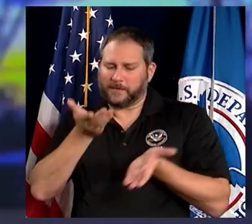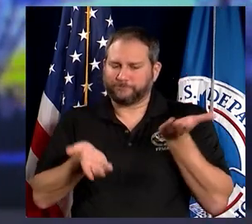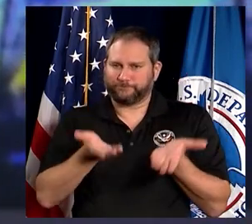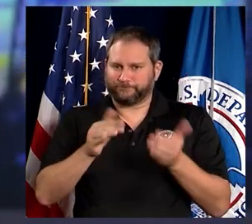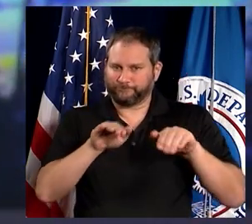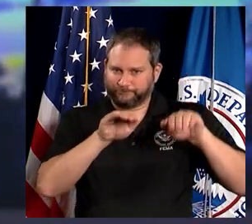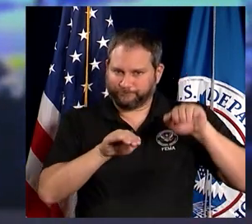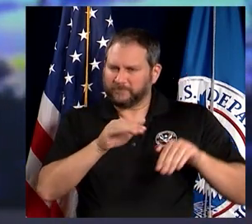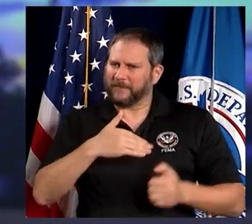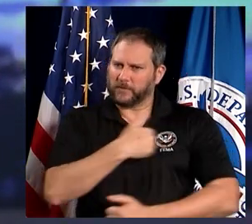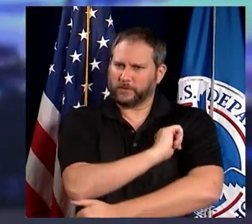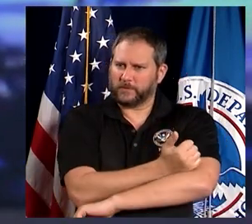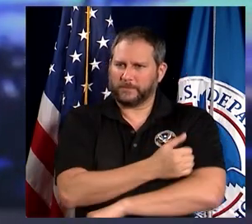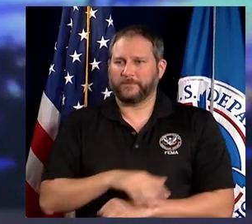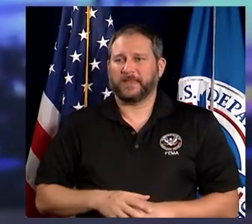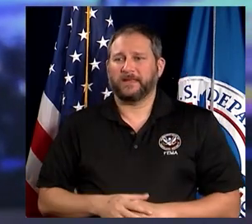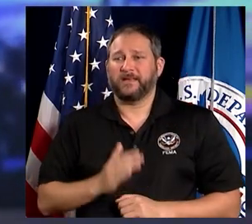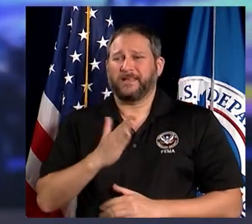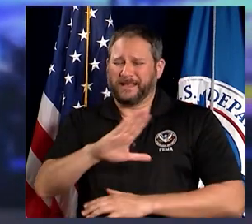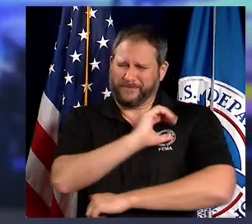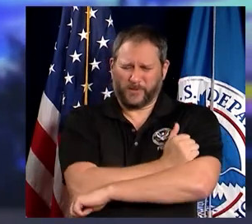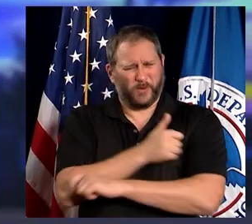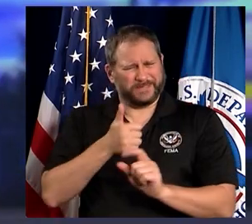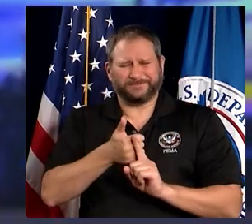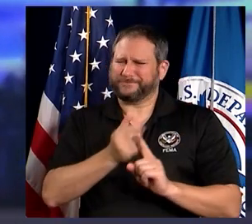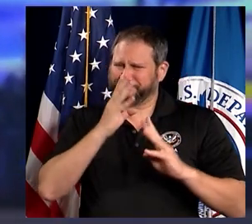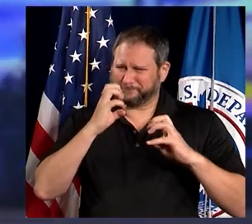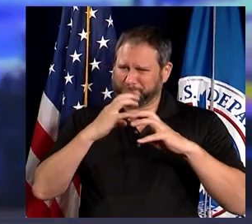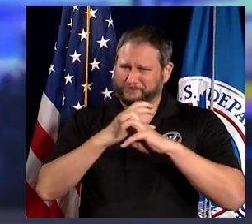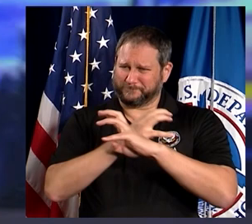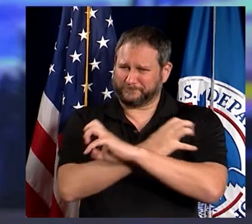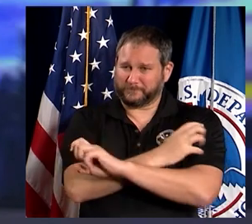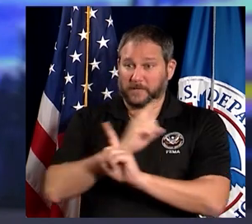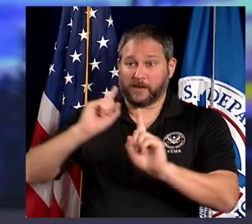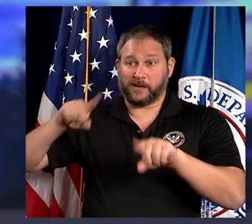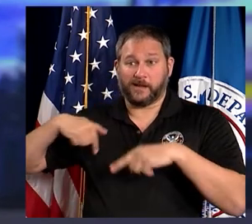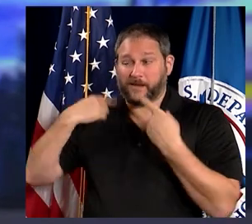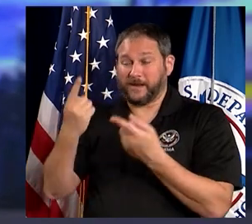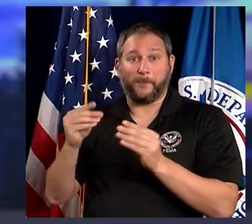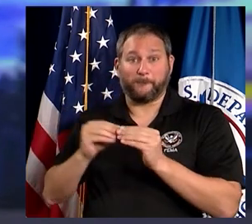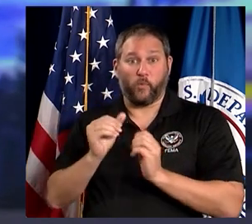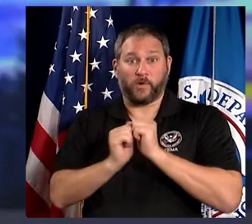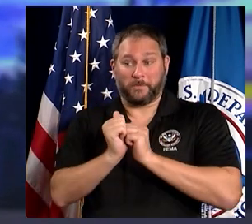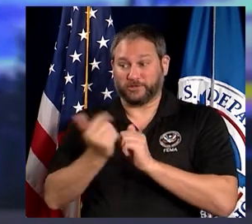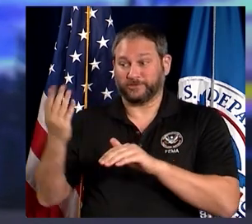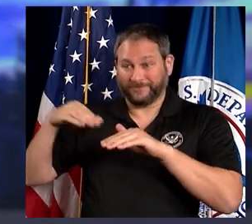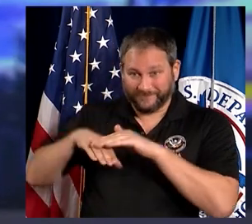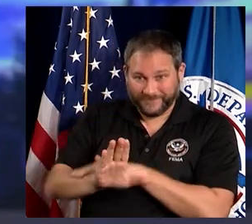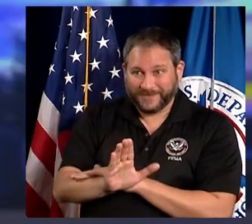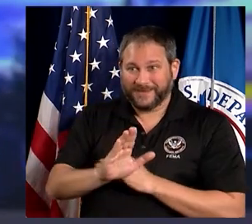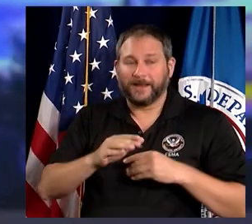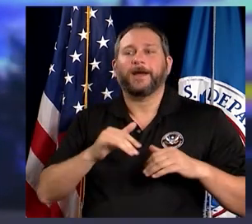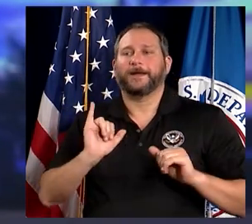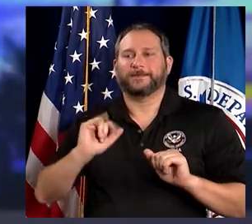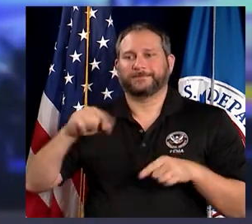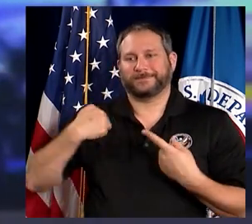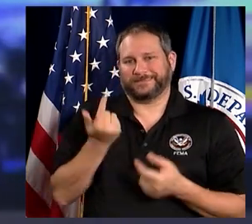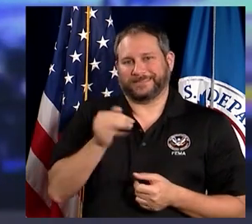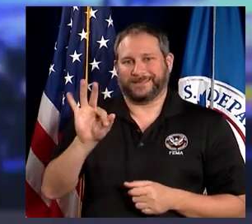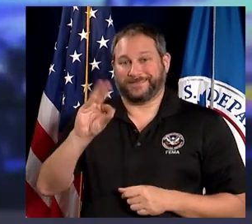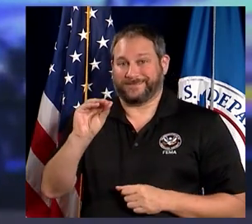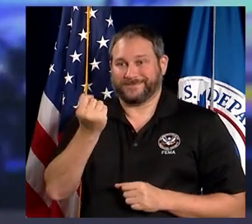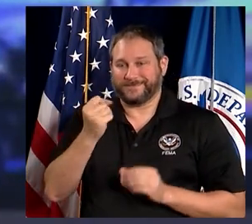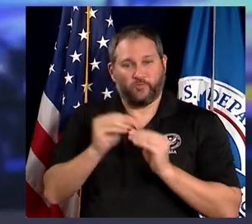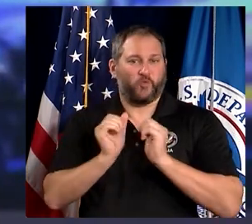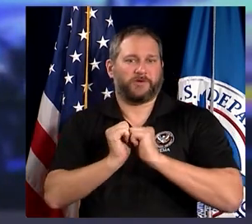lot more complicated since competition was introduced to the sector in the 1990s, because those balancing authorities no